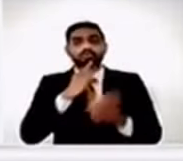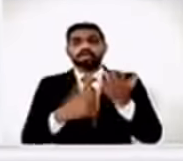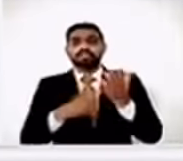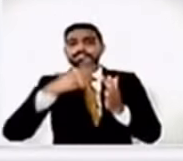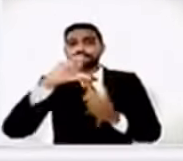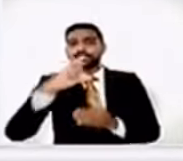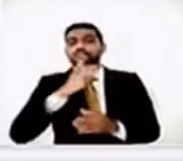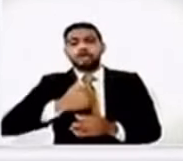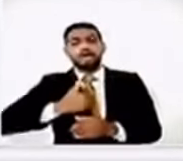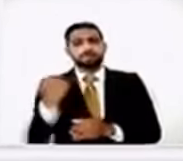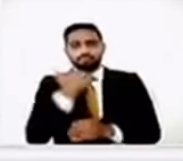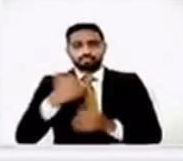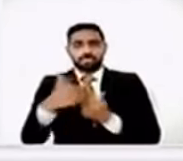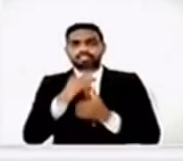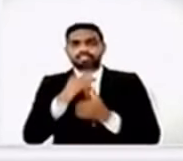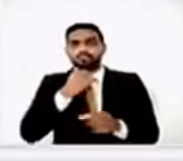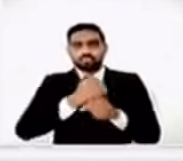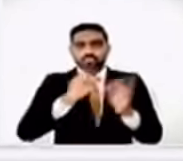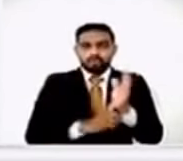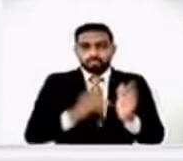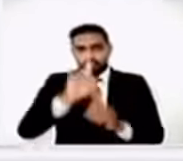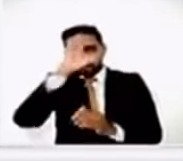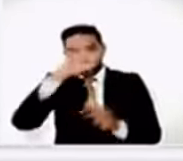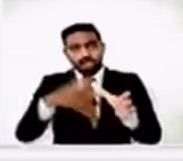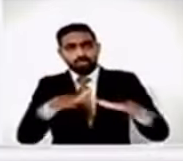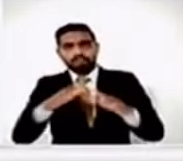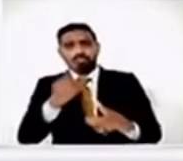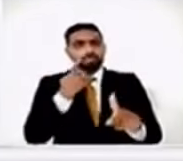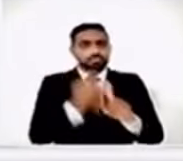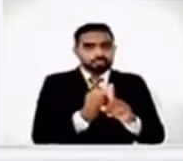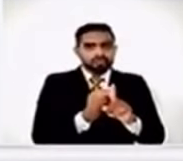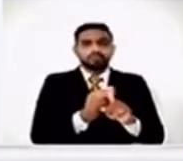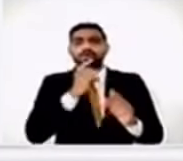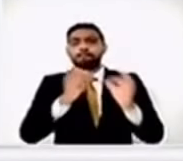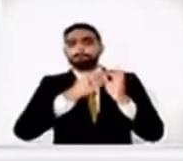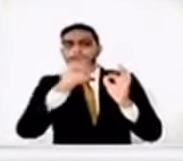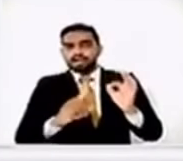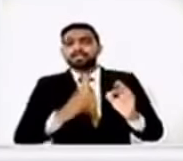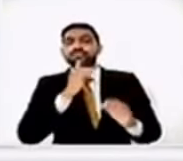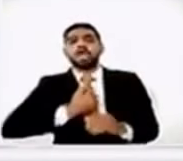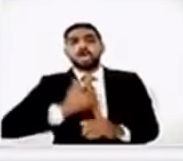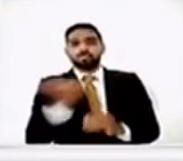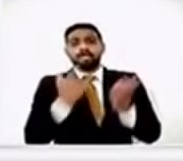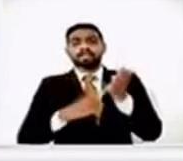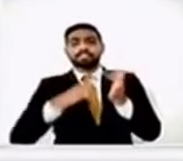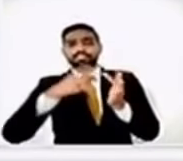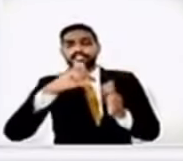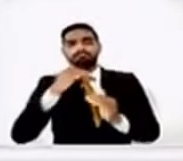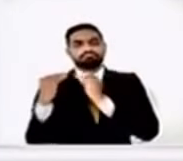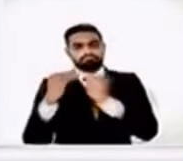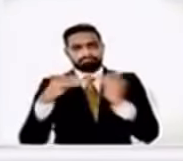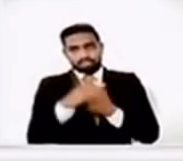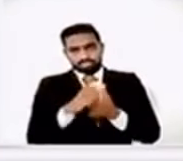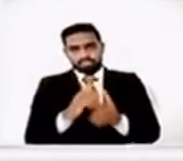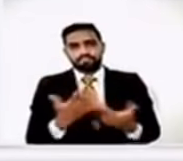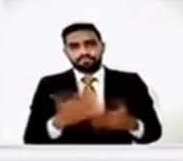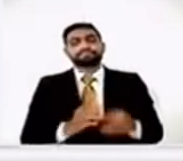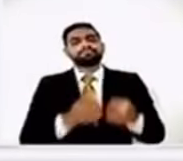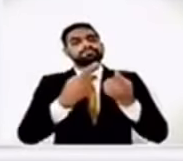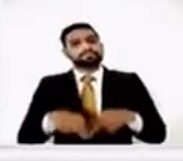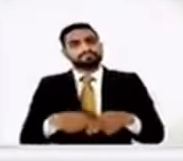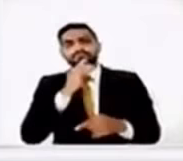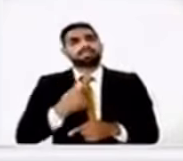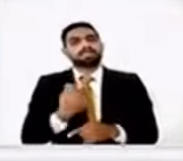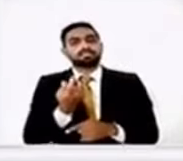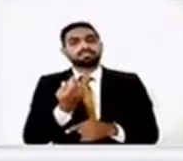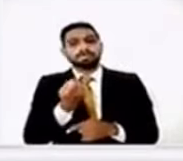Kurunagala, Anuradhapura, Kandy and the Batticaloa district. Proposal to provide an additional allocation of 18 billion